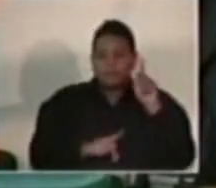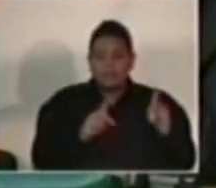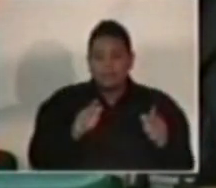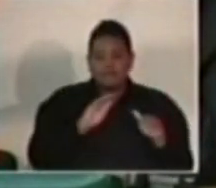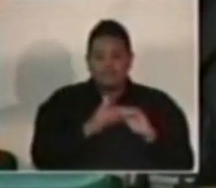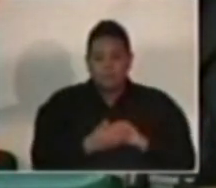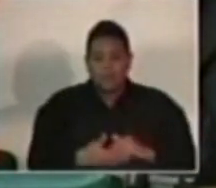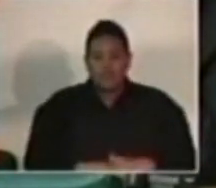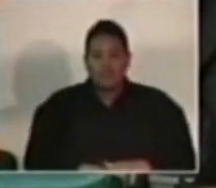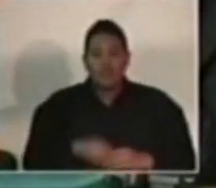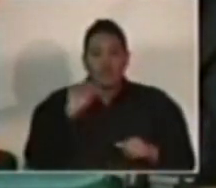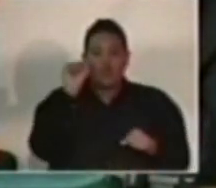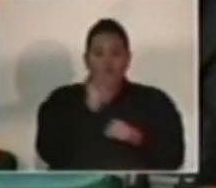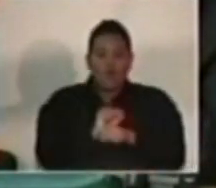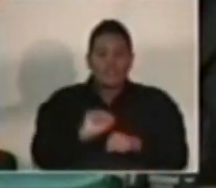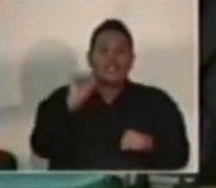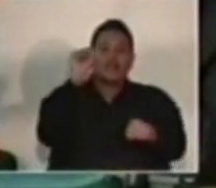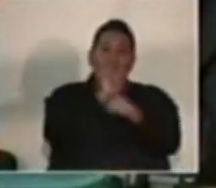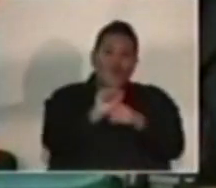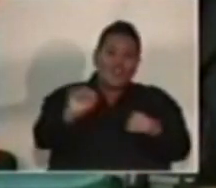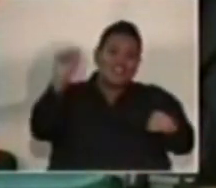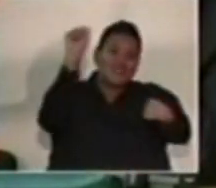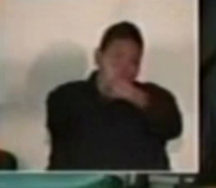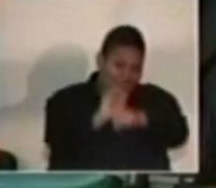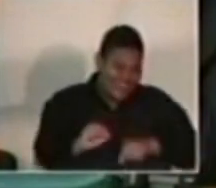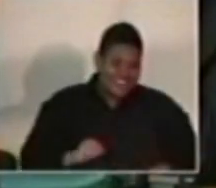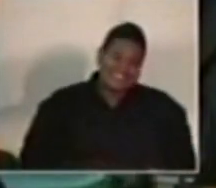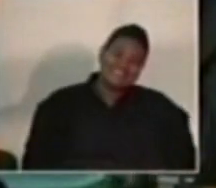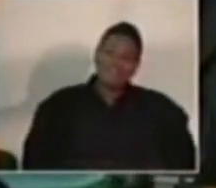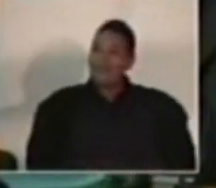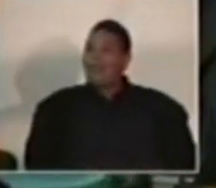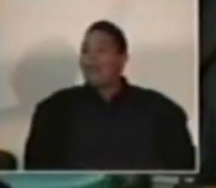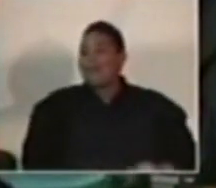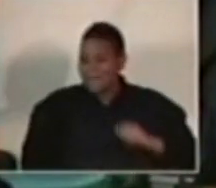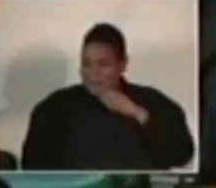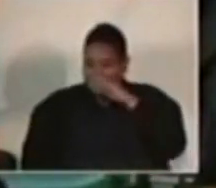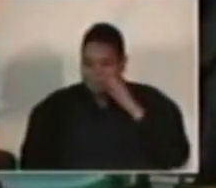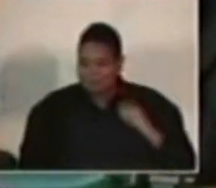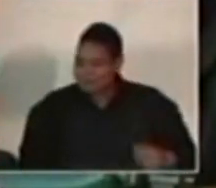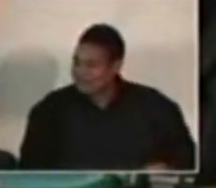Jamaican people. Working, working, working. That is my